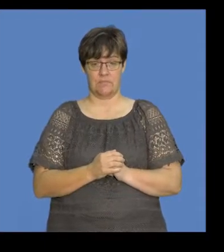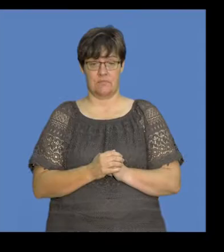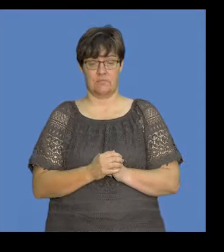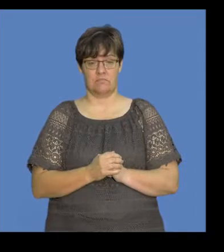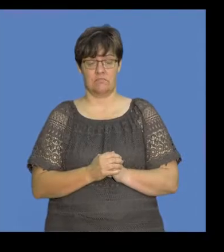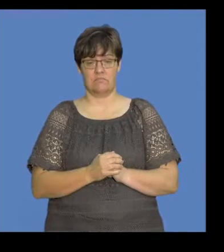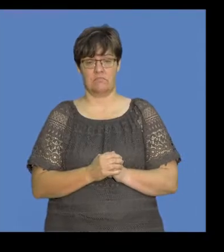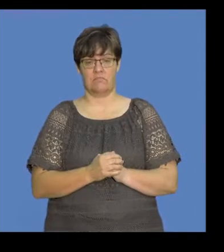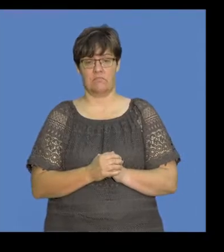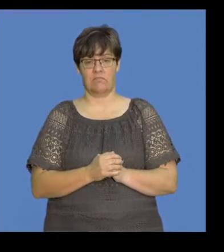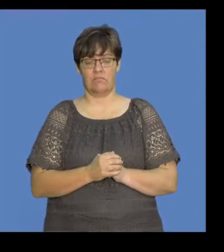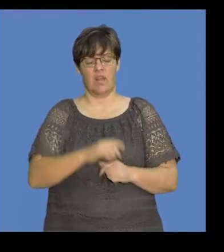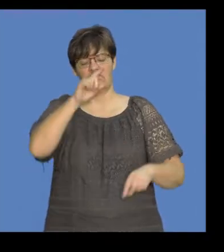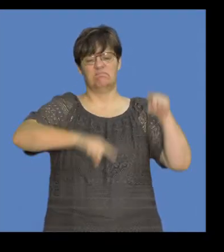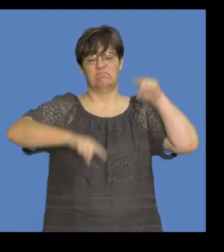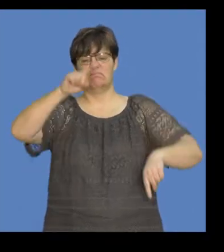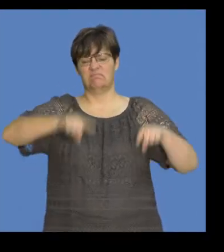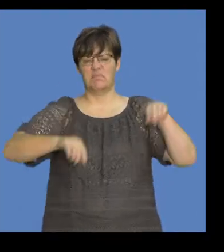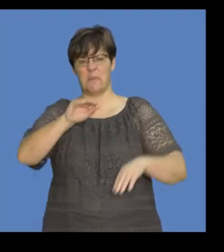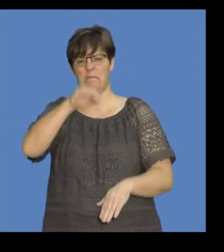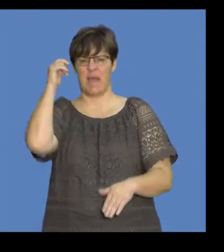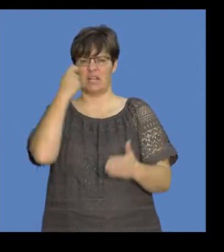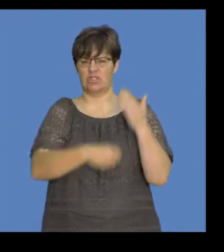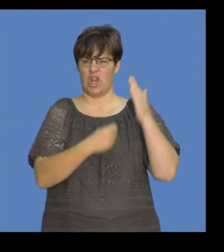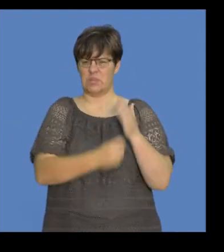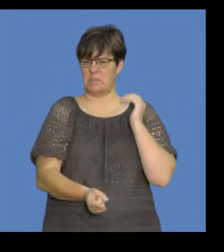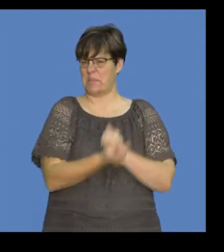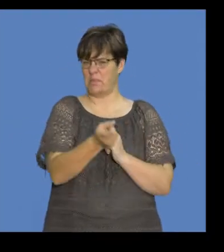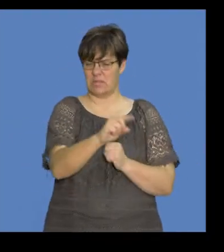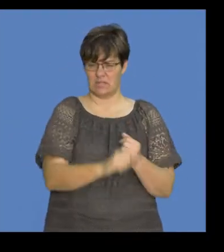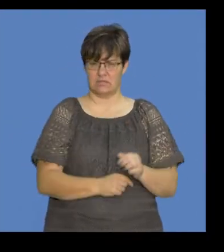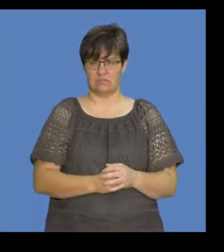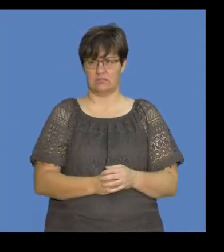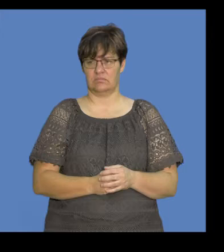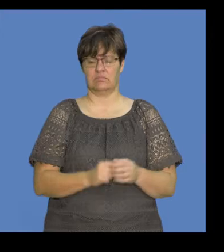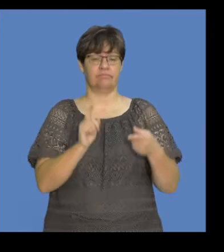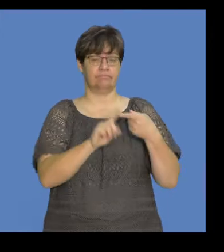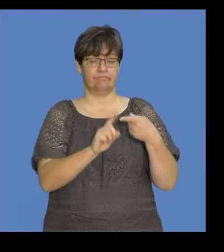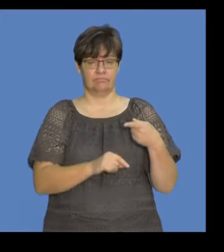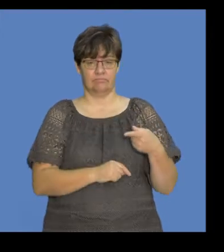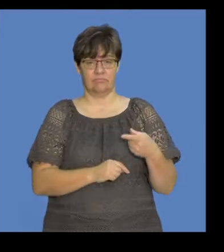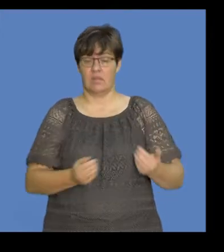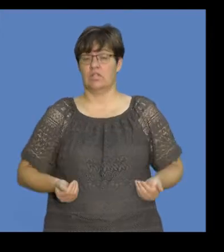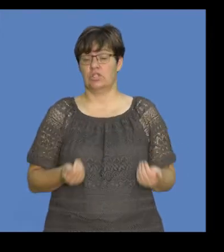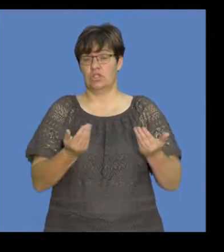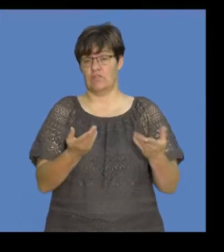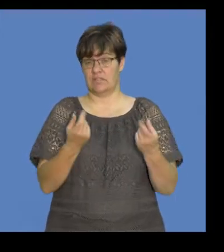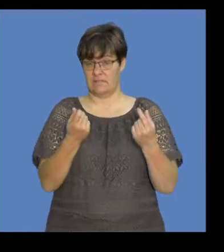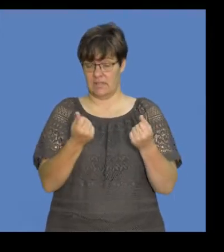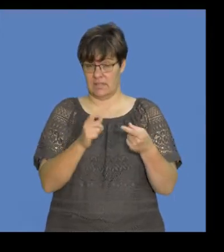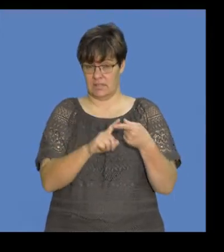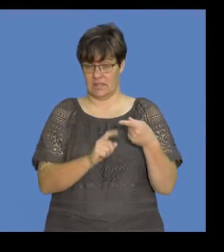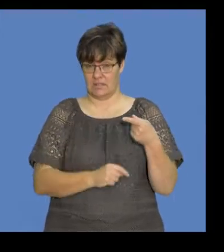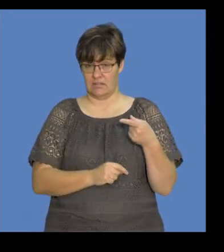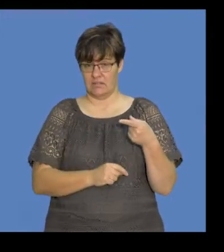Now, what are the various bank charges that you get? You get something that is called service fees,